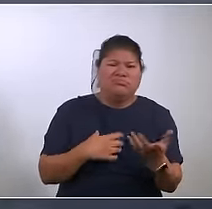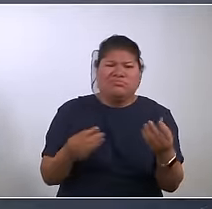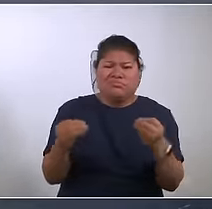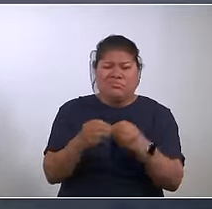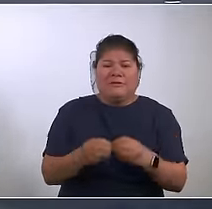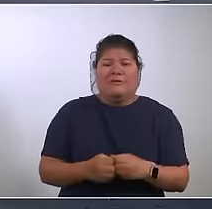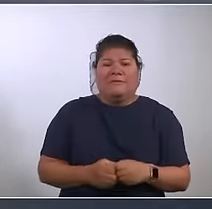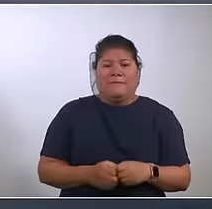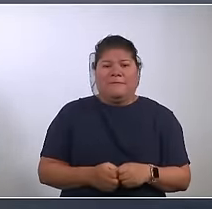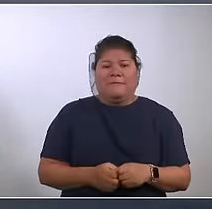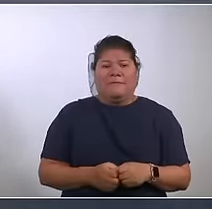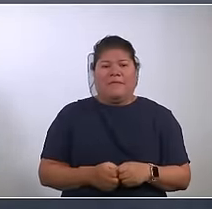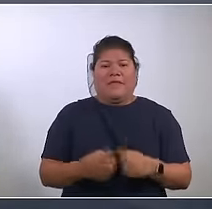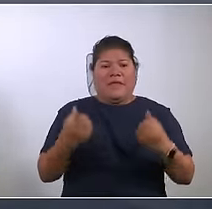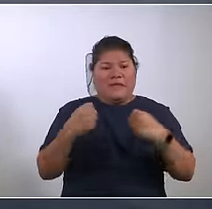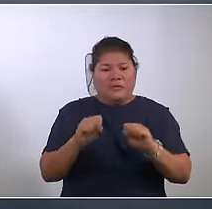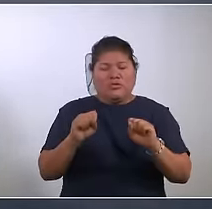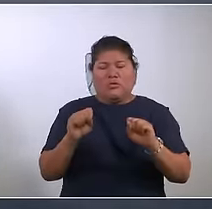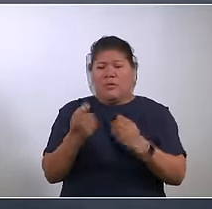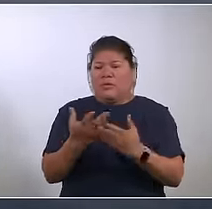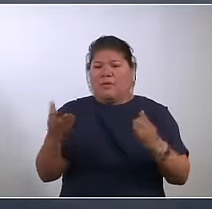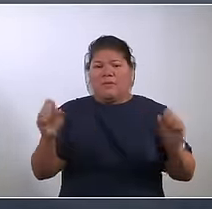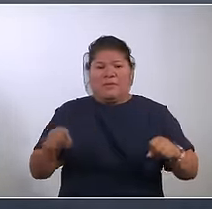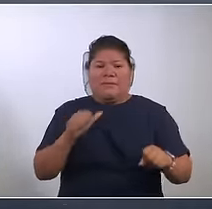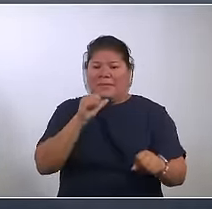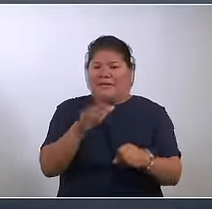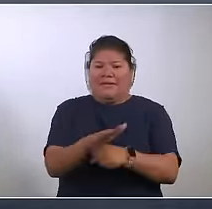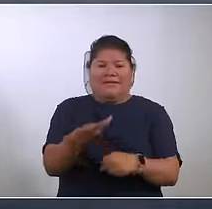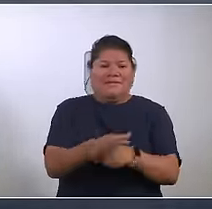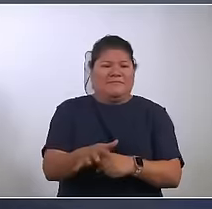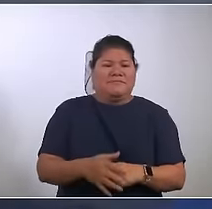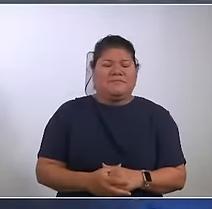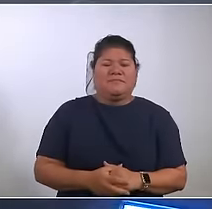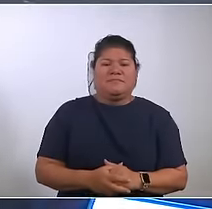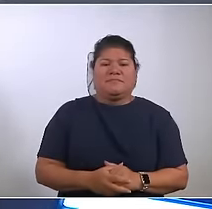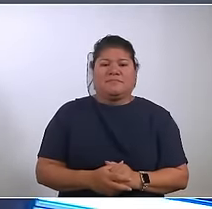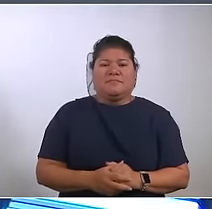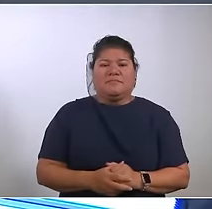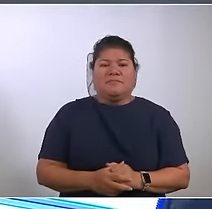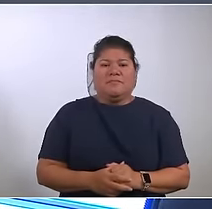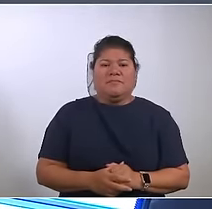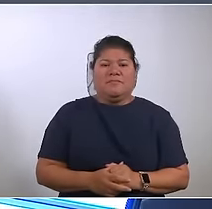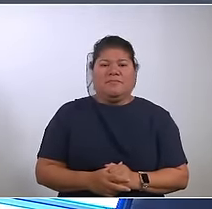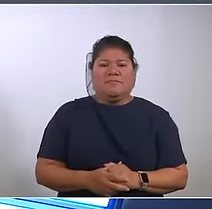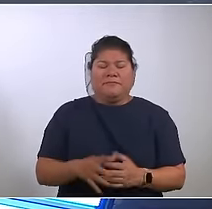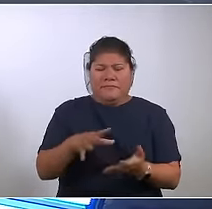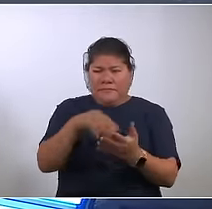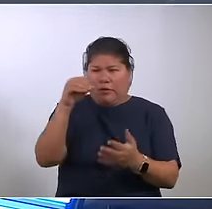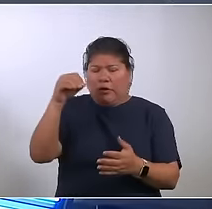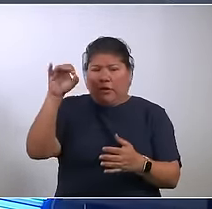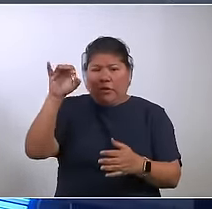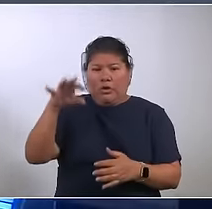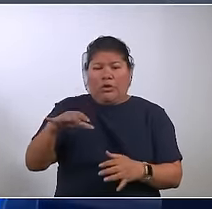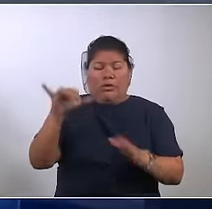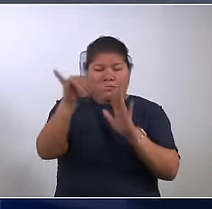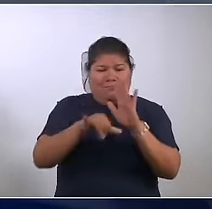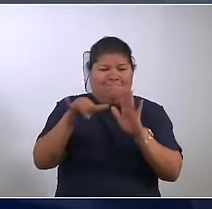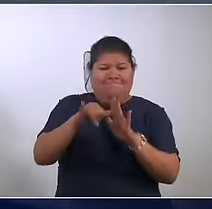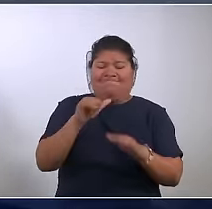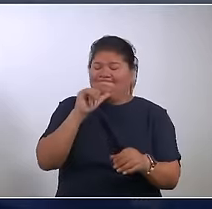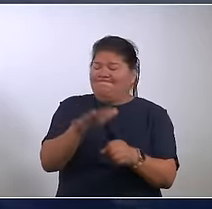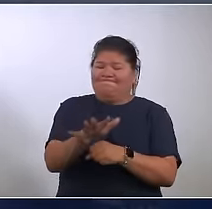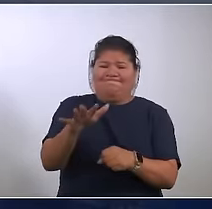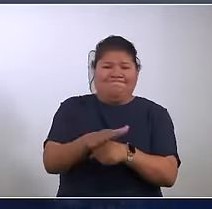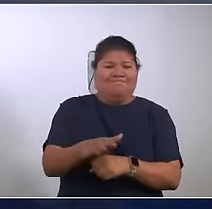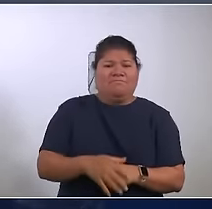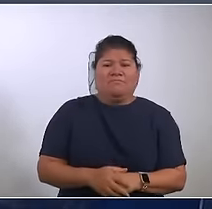está dormido y aún tengo hambre. I'm trying to do what I can do, but it's not enough. Quiero hacer lo que puedo hacer, pero no es suficiente. I learned how to preach on YouTube and it's still not enough.